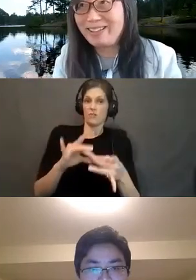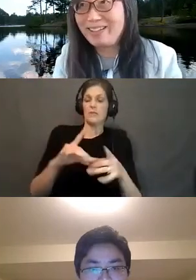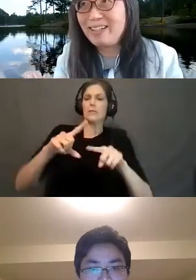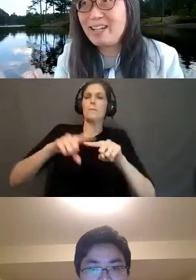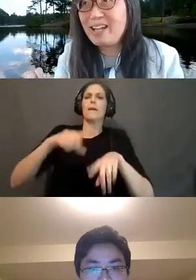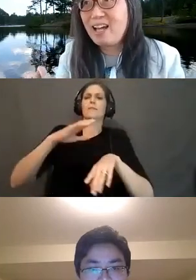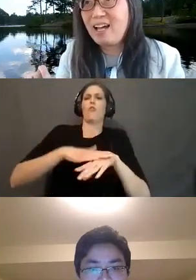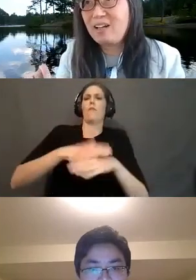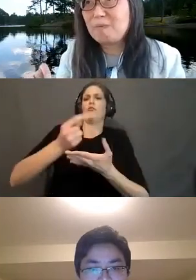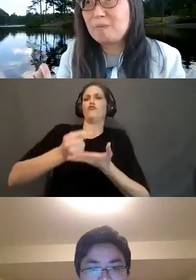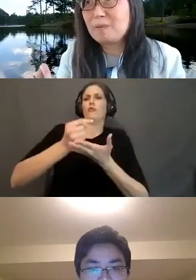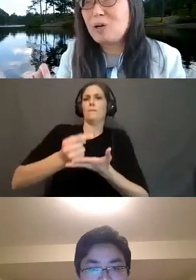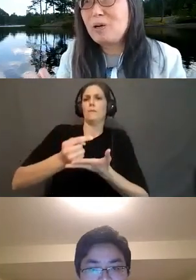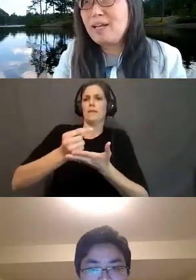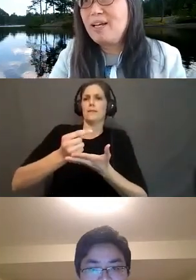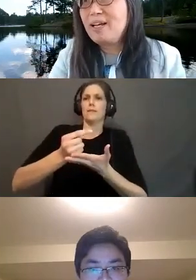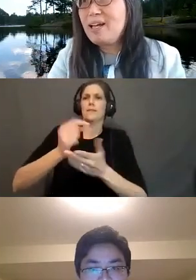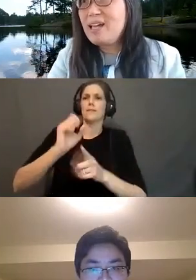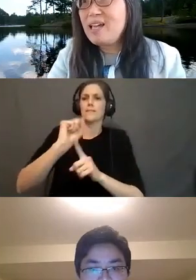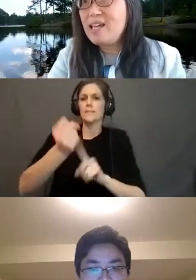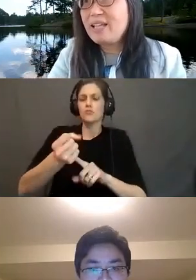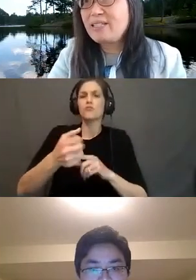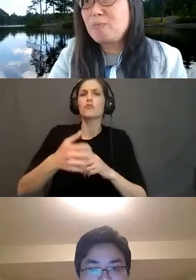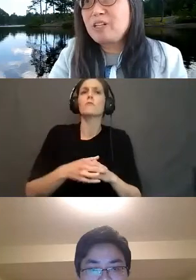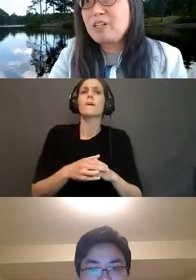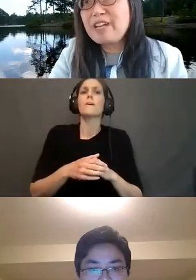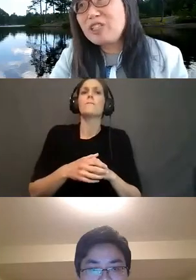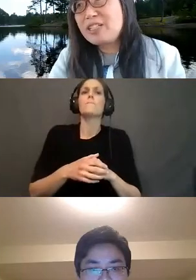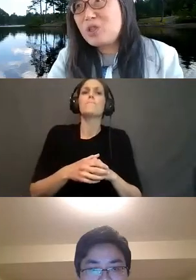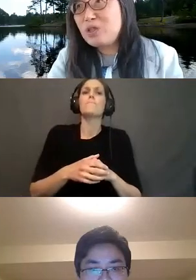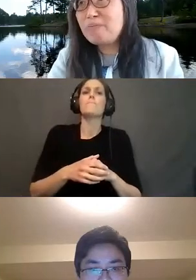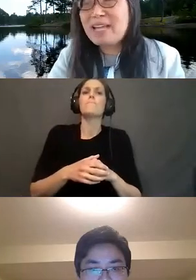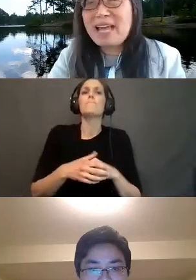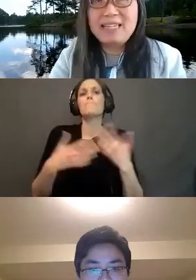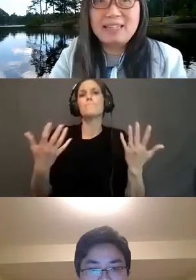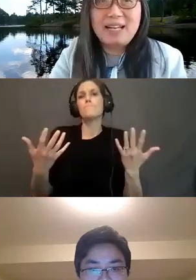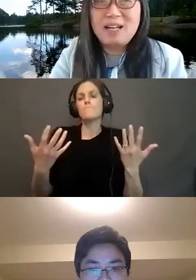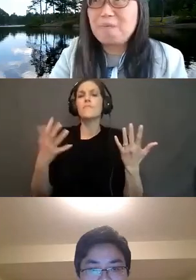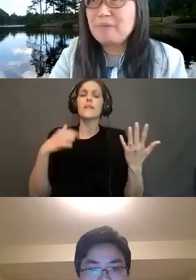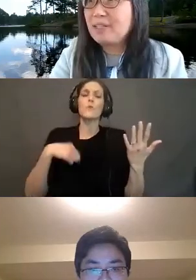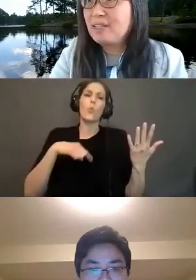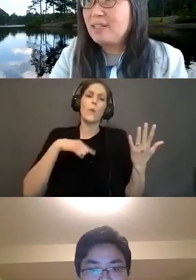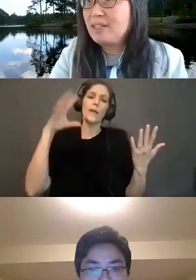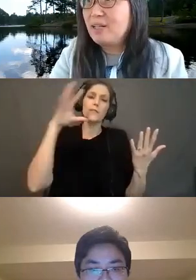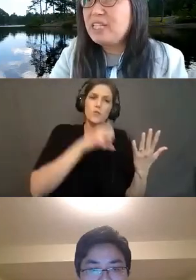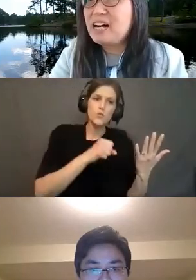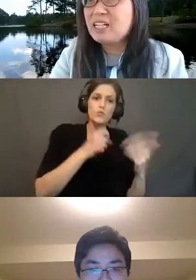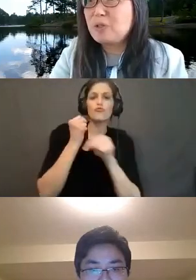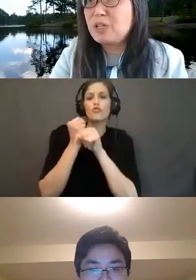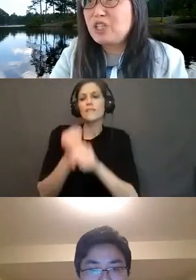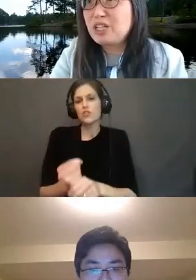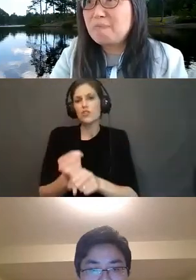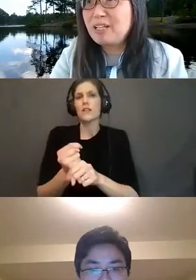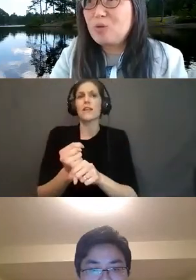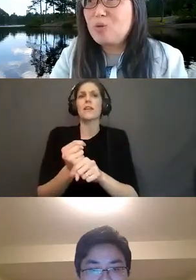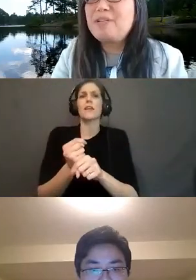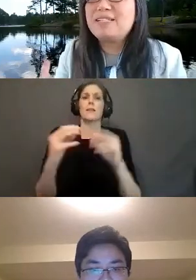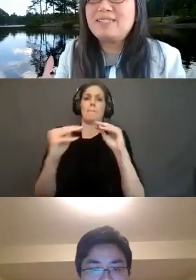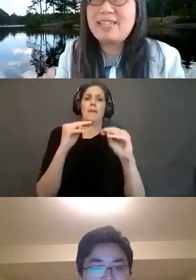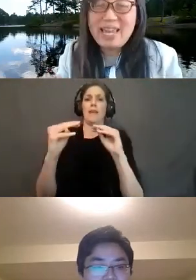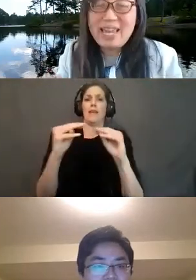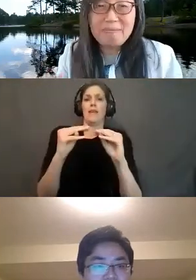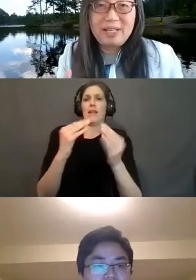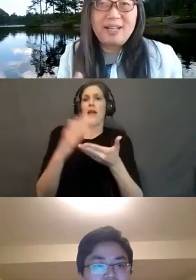in. So it's conventional to assume that mediated outcome relationship will